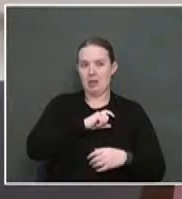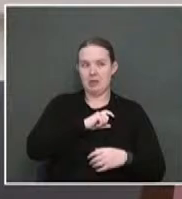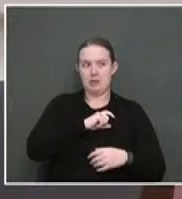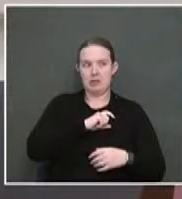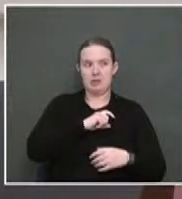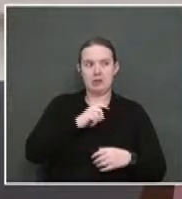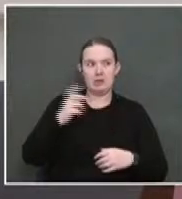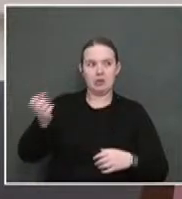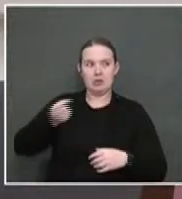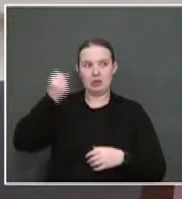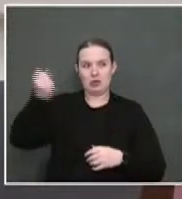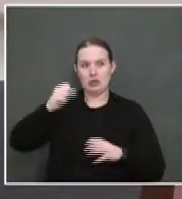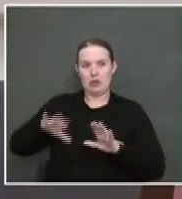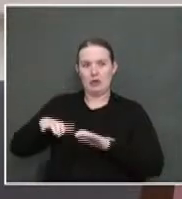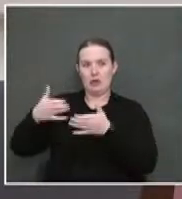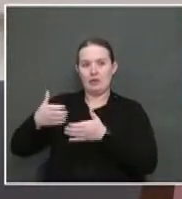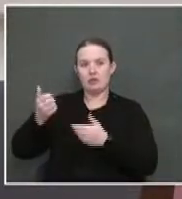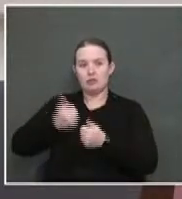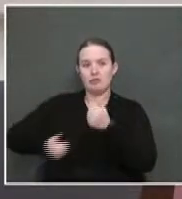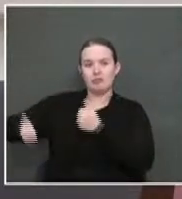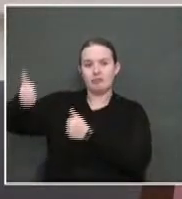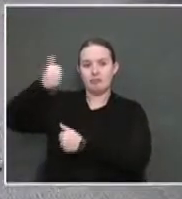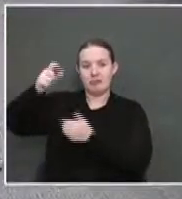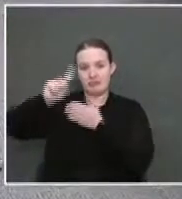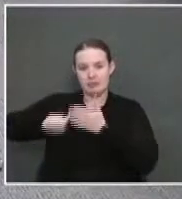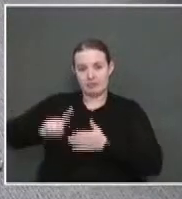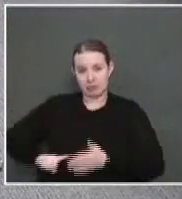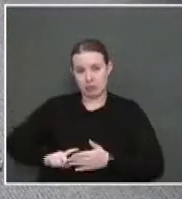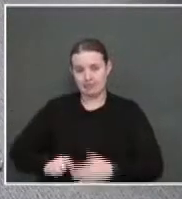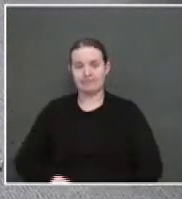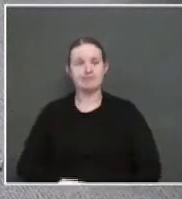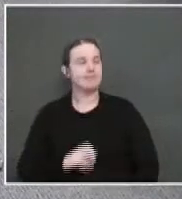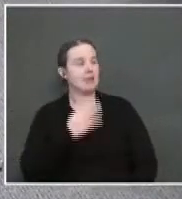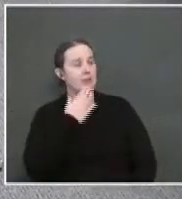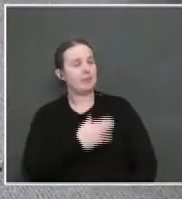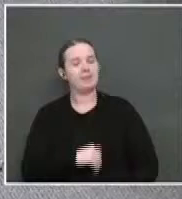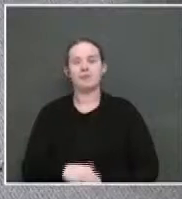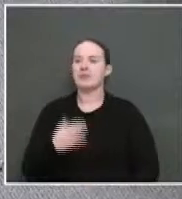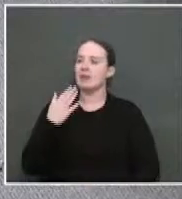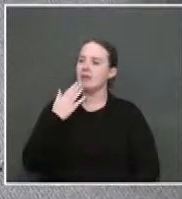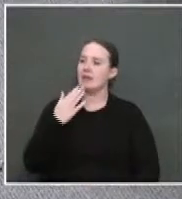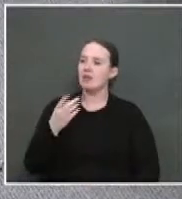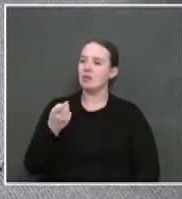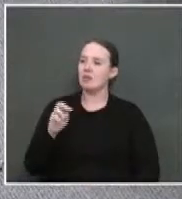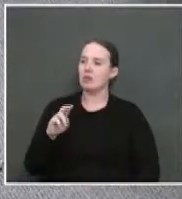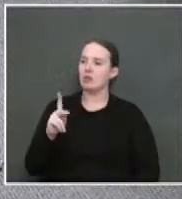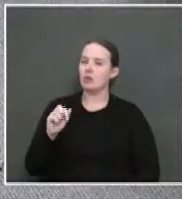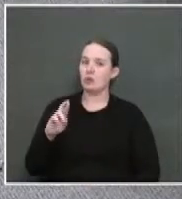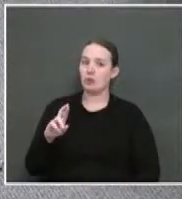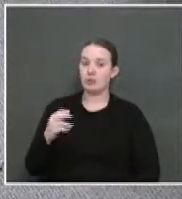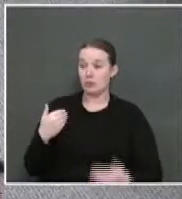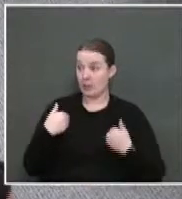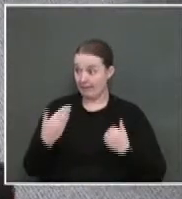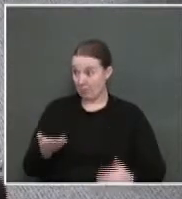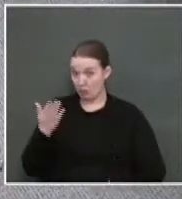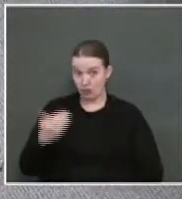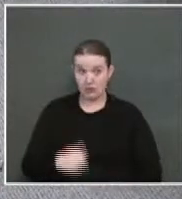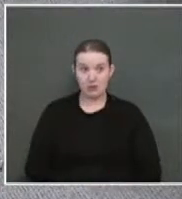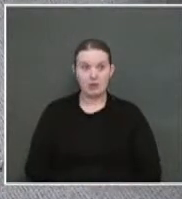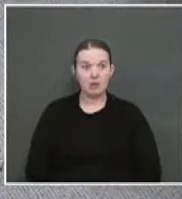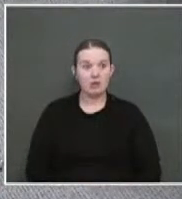administrative tasks will help with the enforcement. Awesome. Thank you so much. Thank you, Councilwoman Dr. Kaur. Does anybody have a motion?